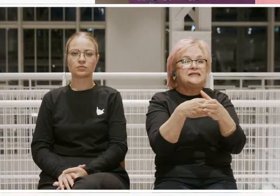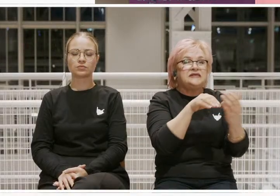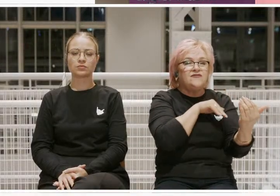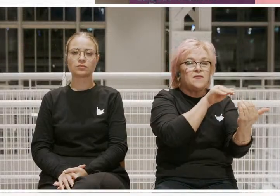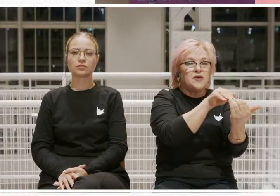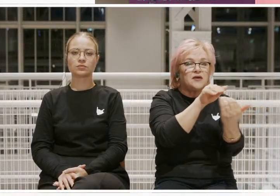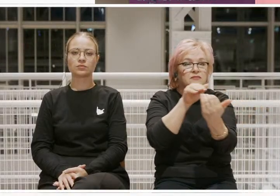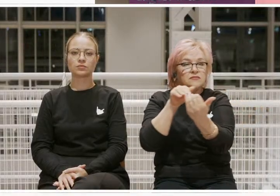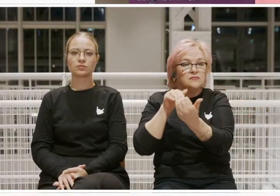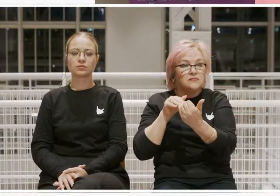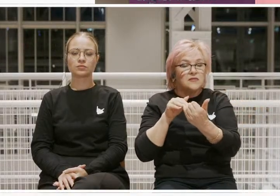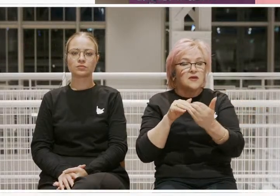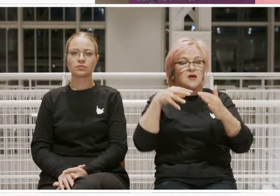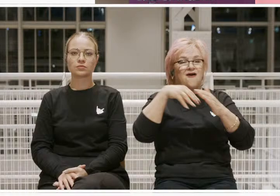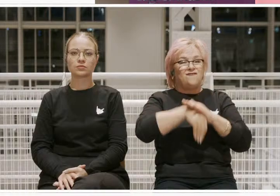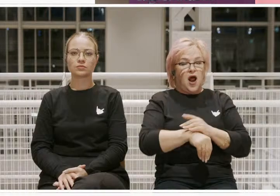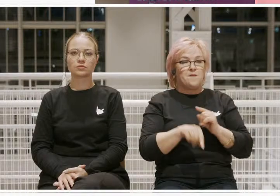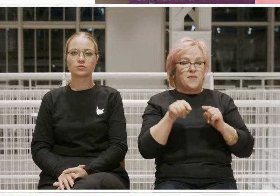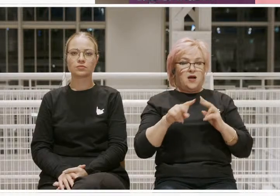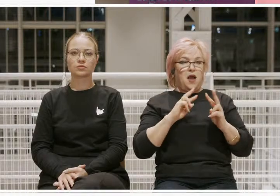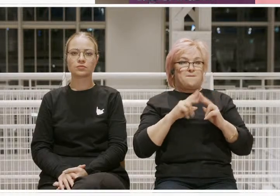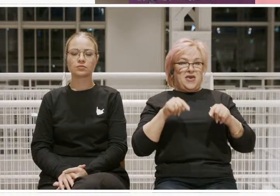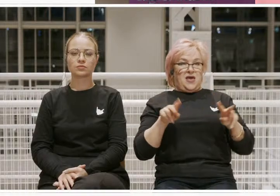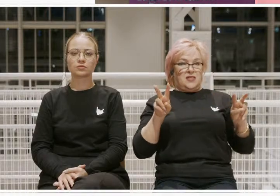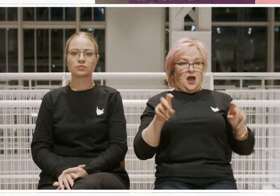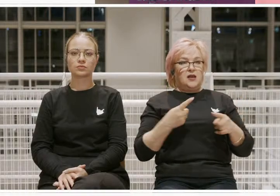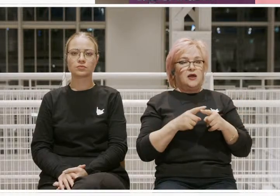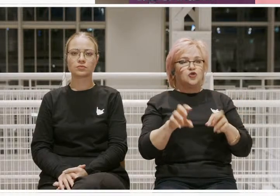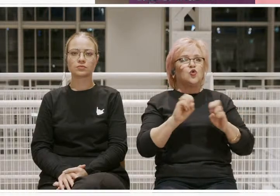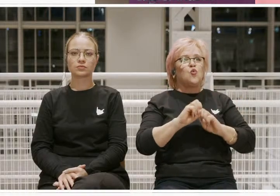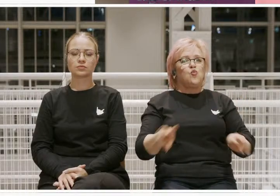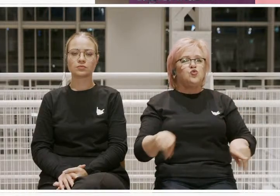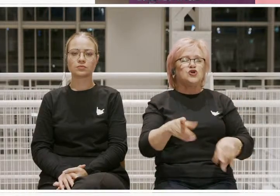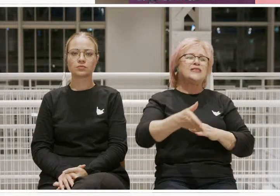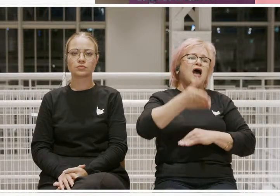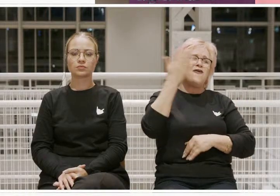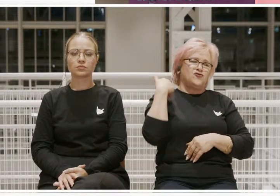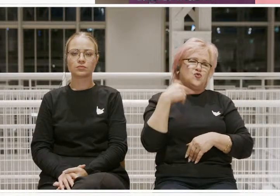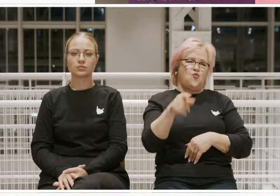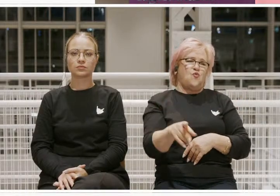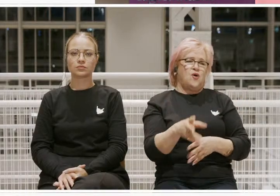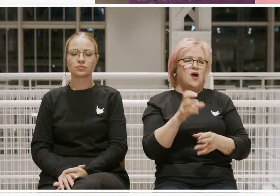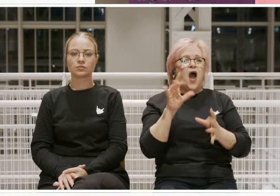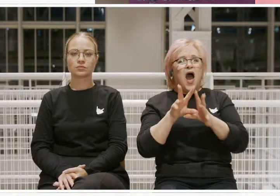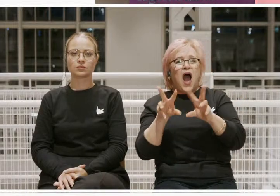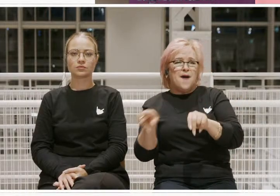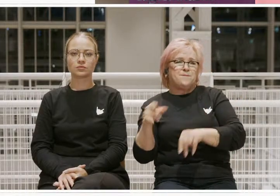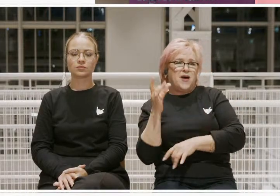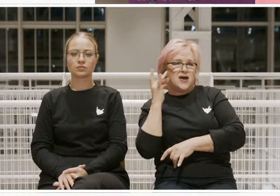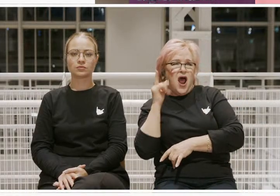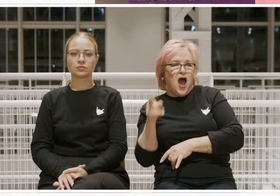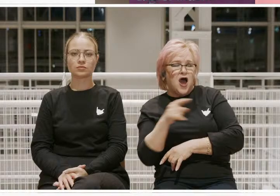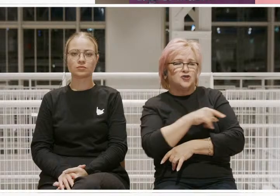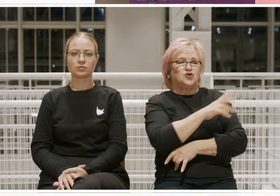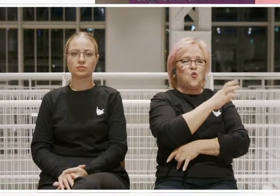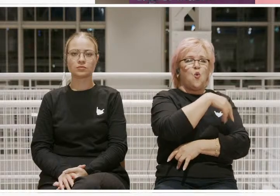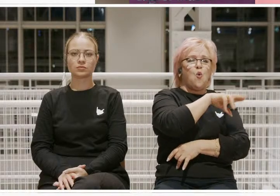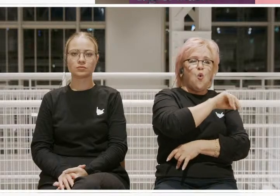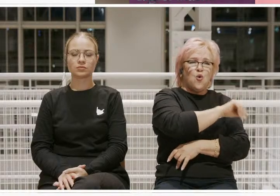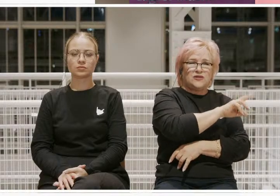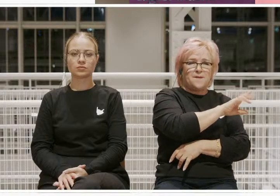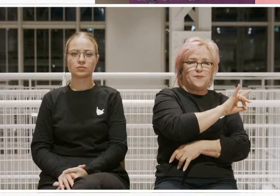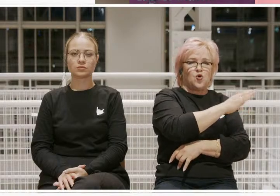of meetings and interviews conducted with groups of mothers and non-mothers from the cultural sector in various